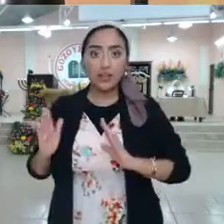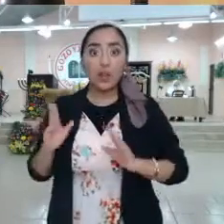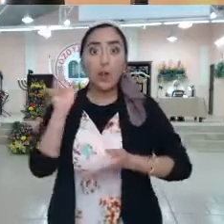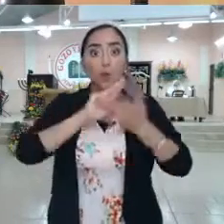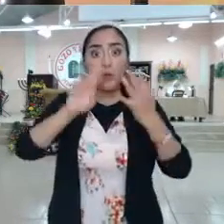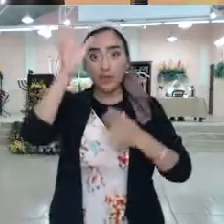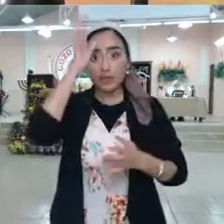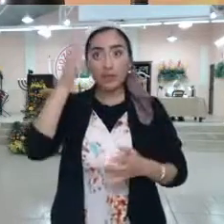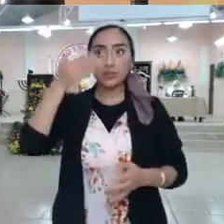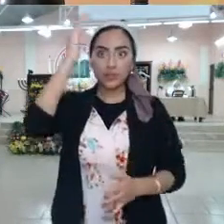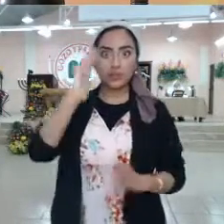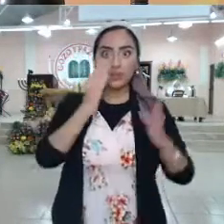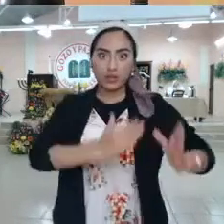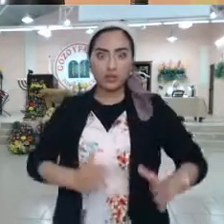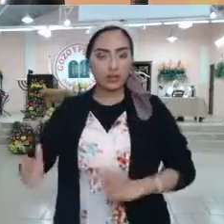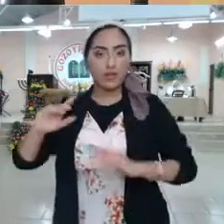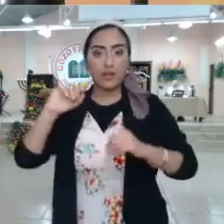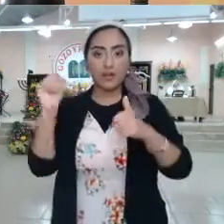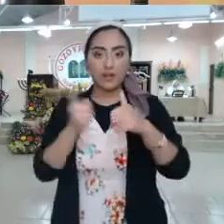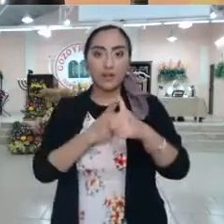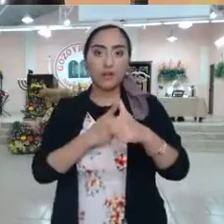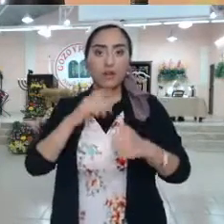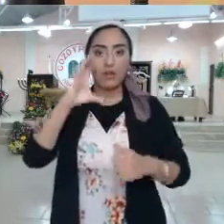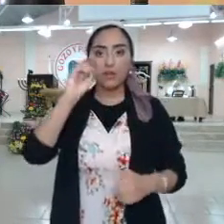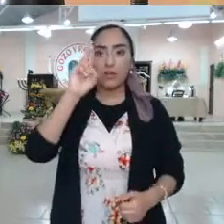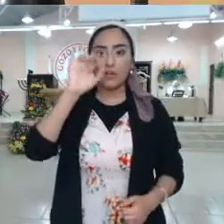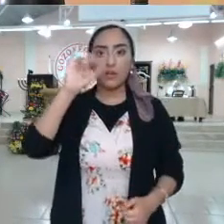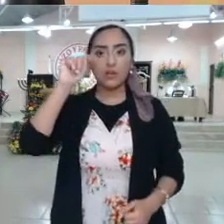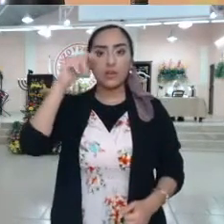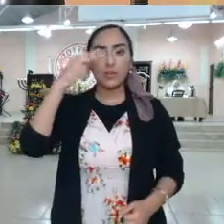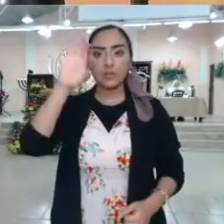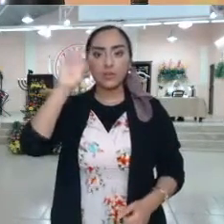an order. Elohim is an Elohim of order.